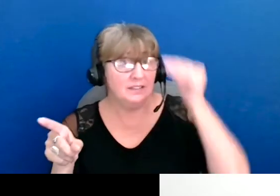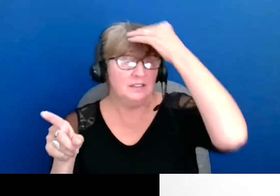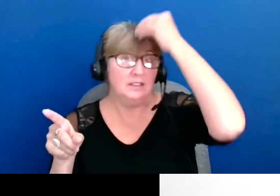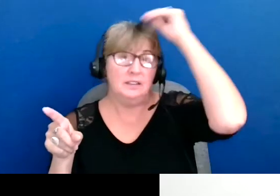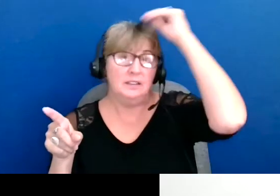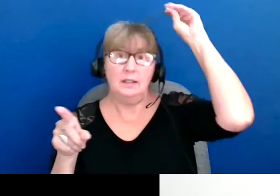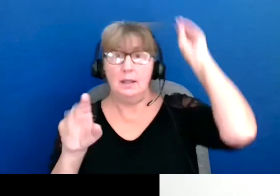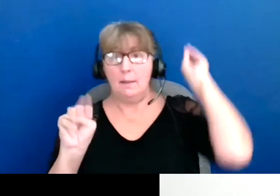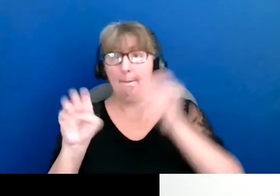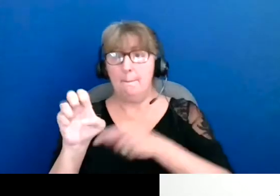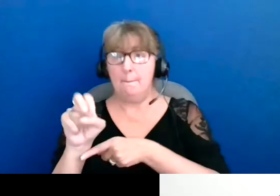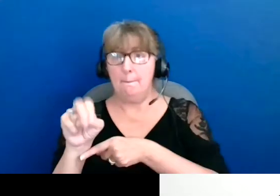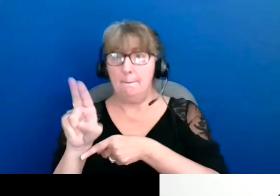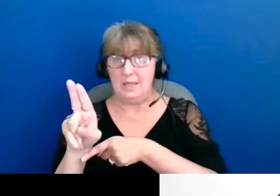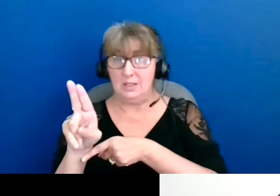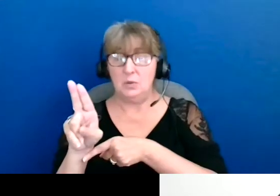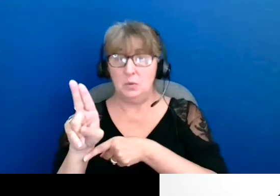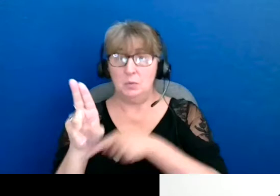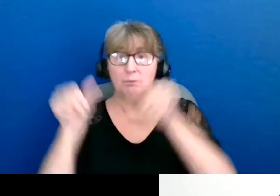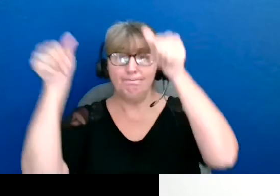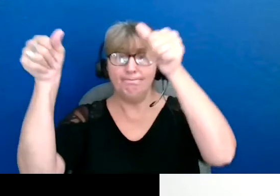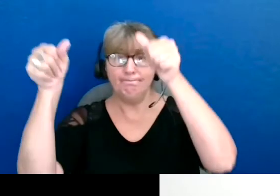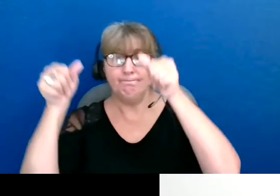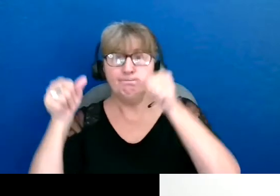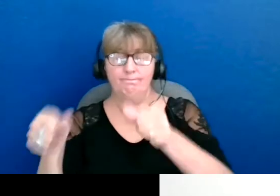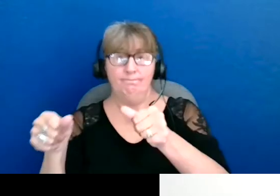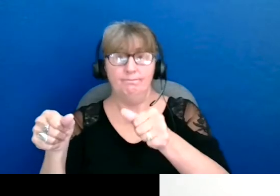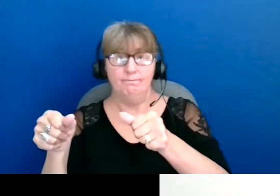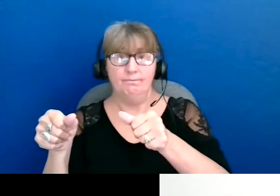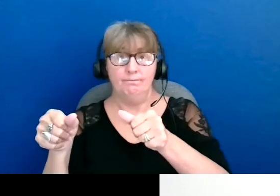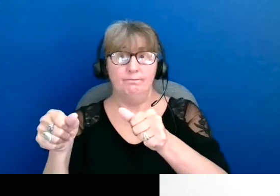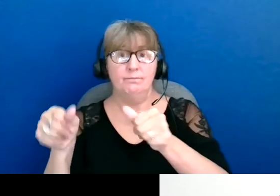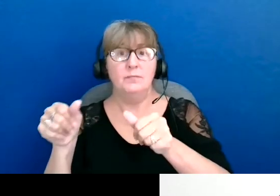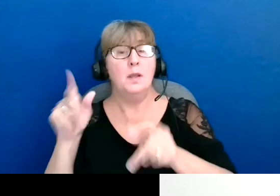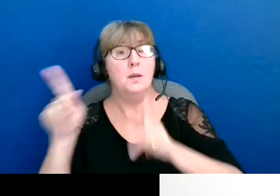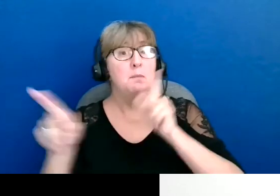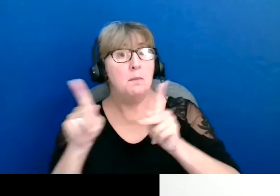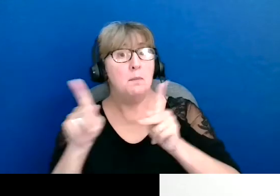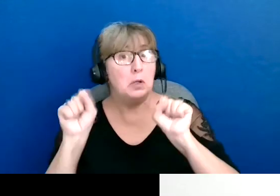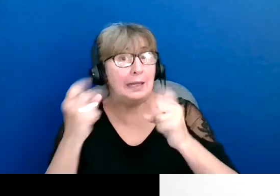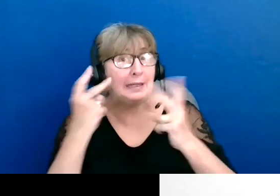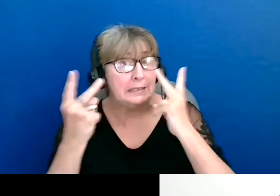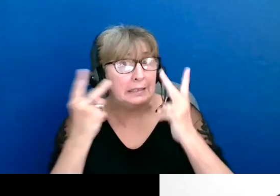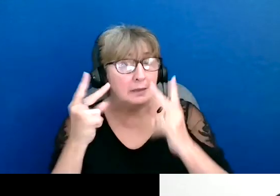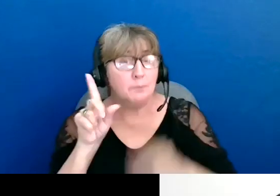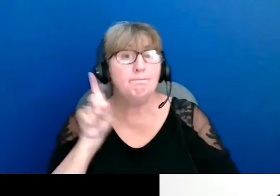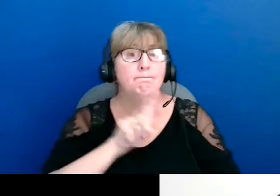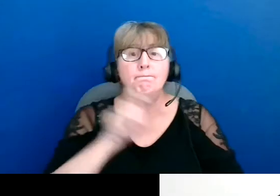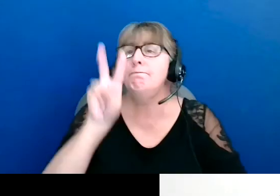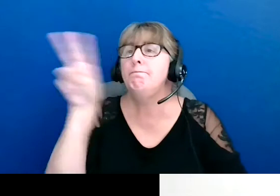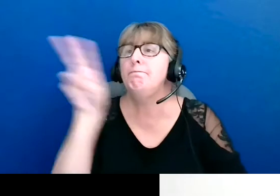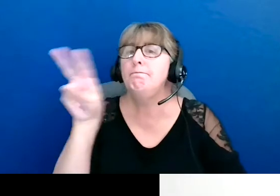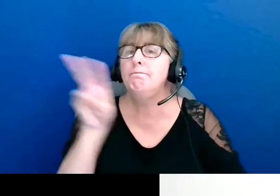the wall that was only in print. And sighted students would walk in, browse the print